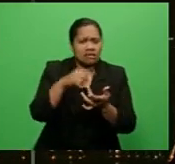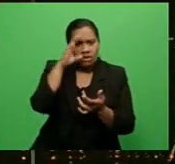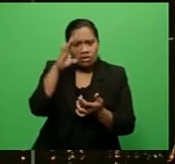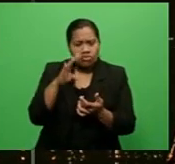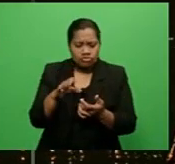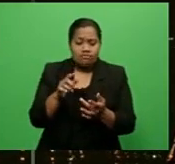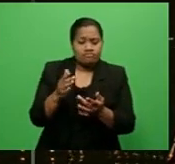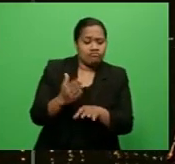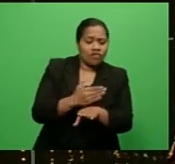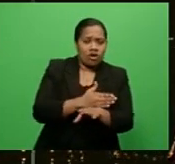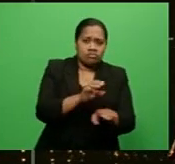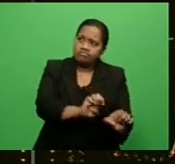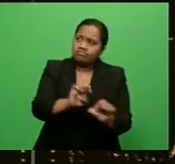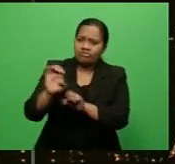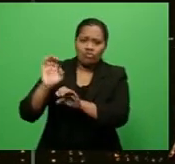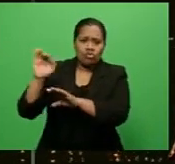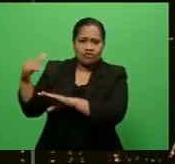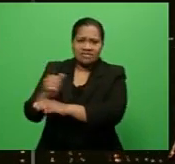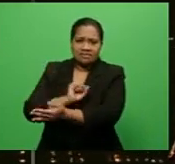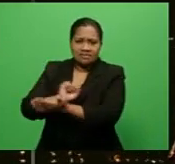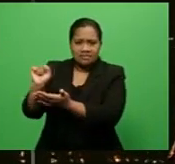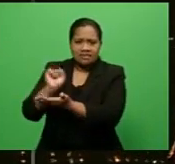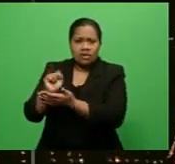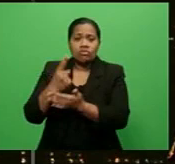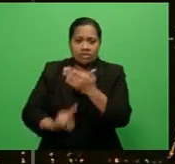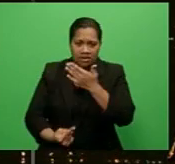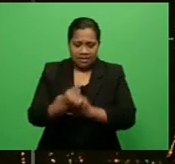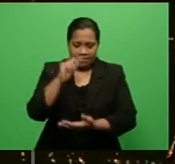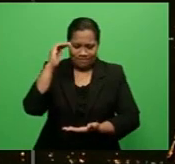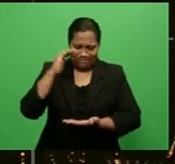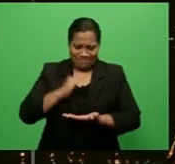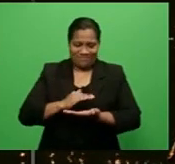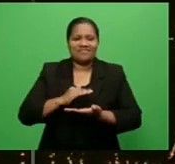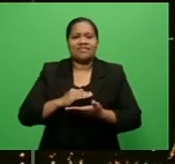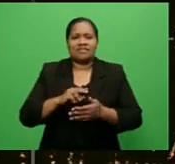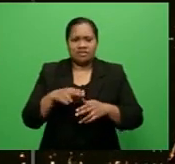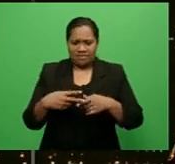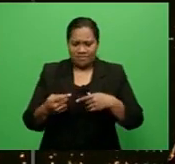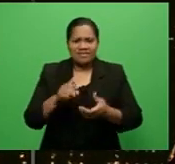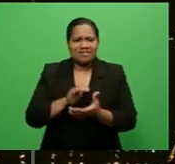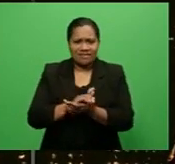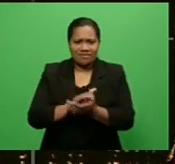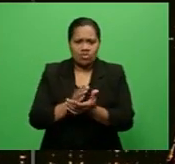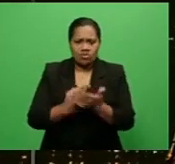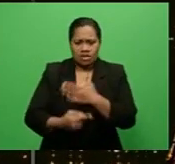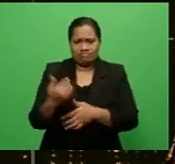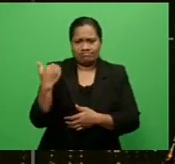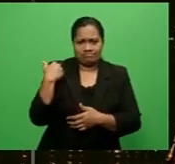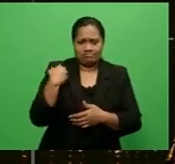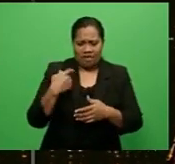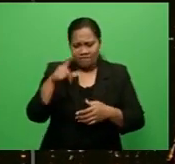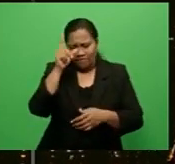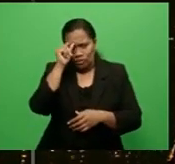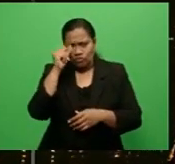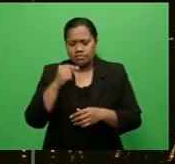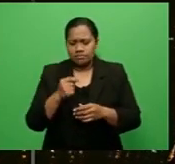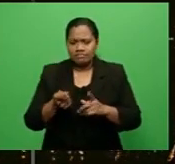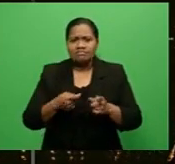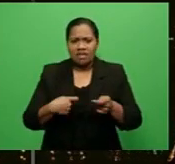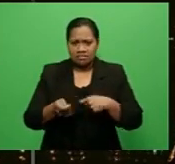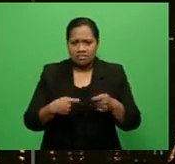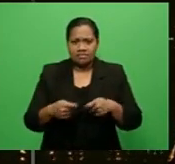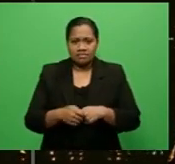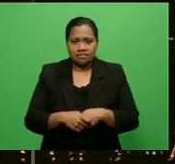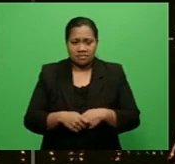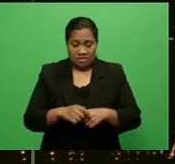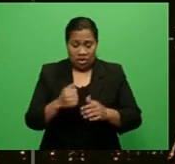exporting them. This reduces the quality of kava being exported and has affected the Fijian market. Relevant authorities are now